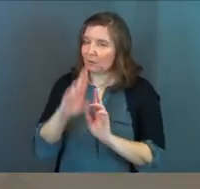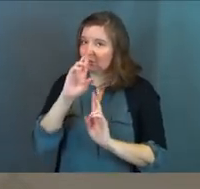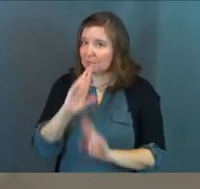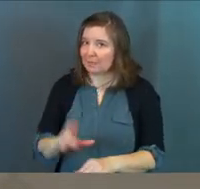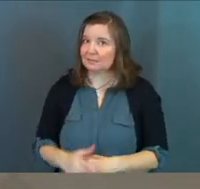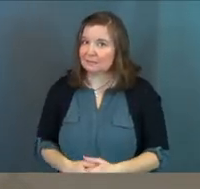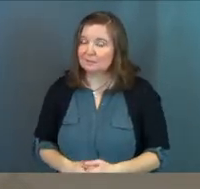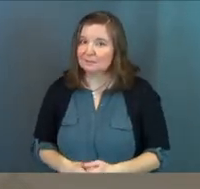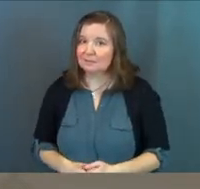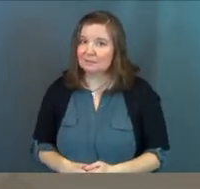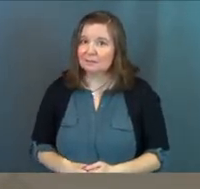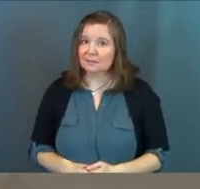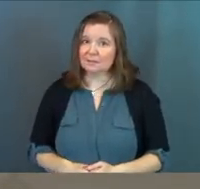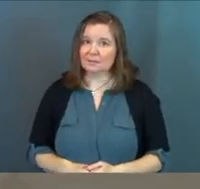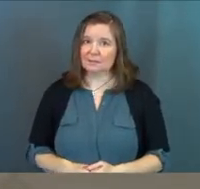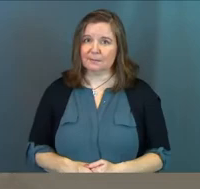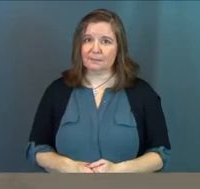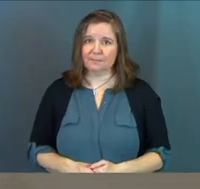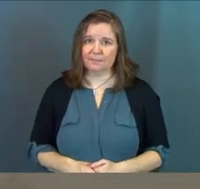respect.